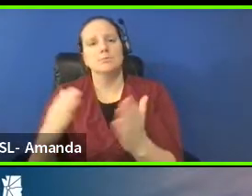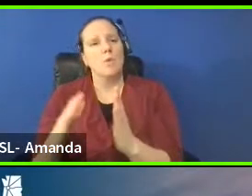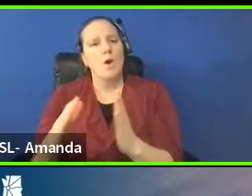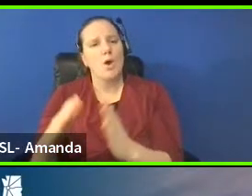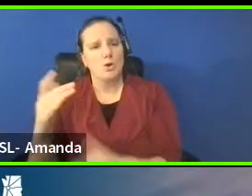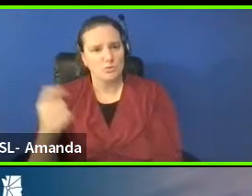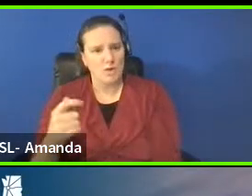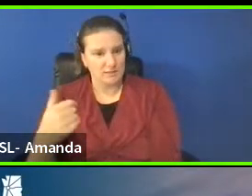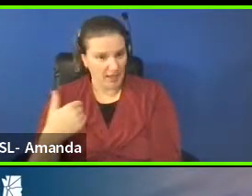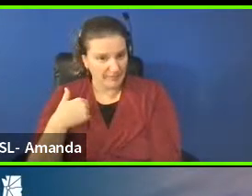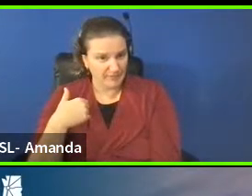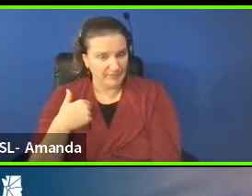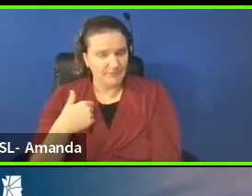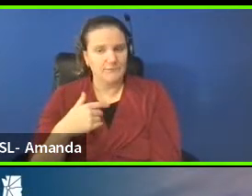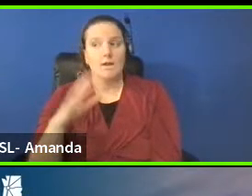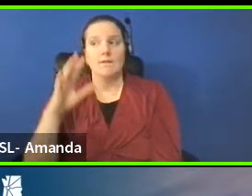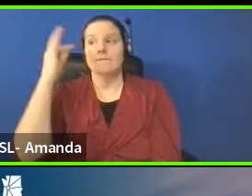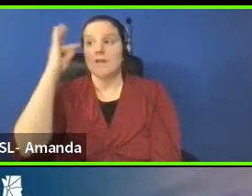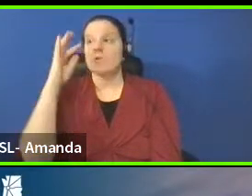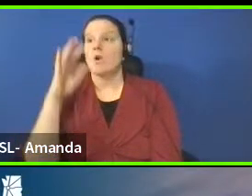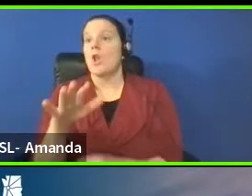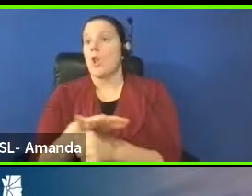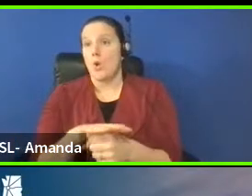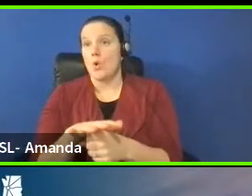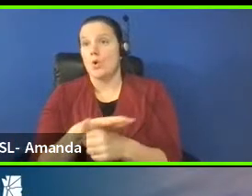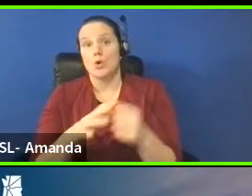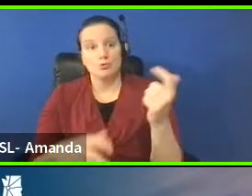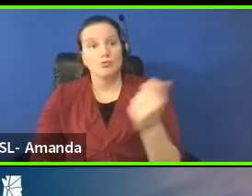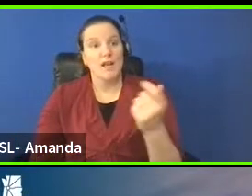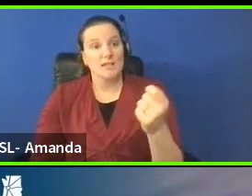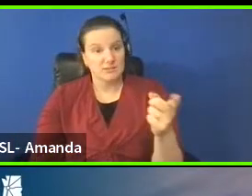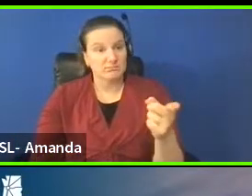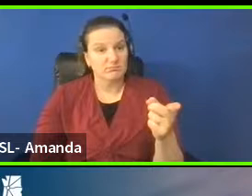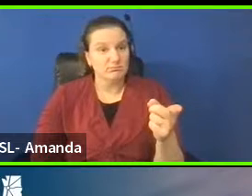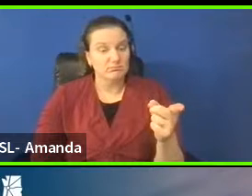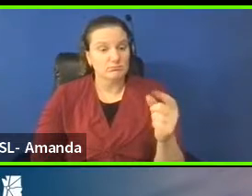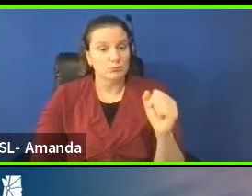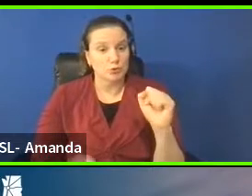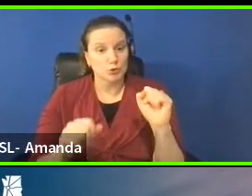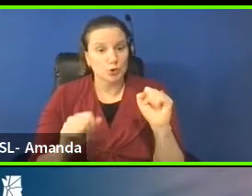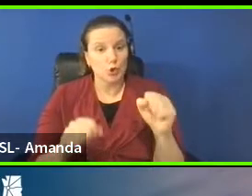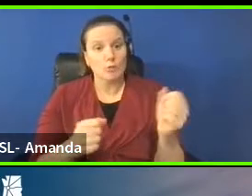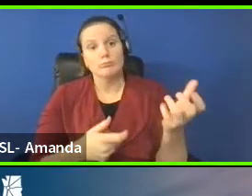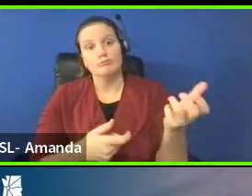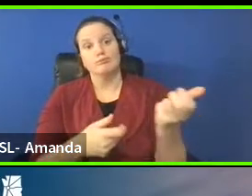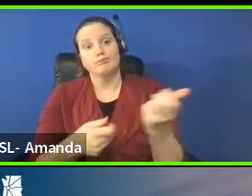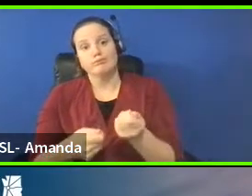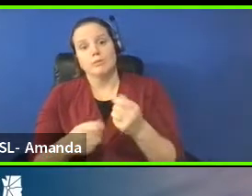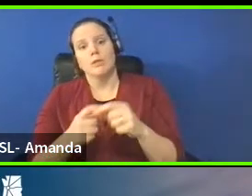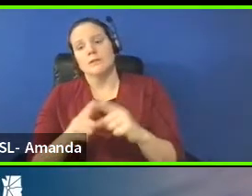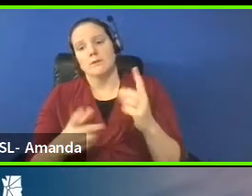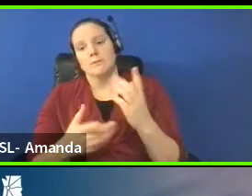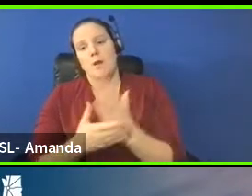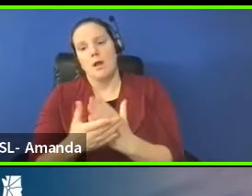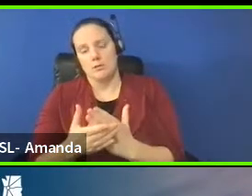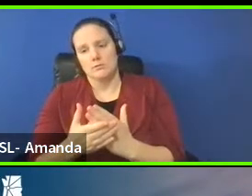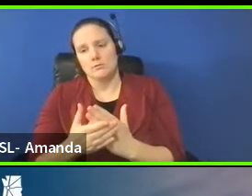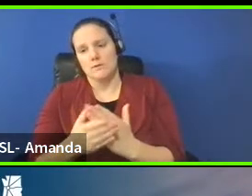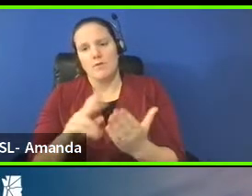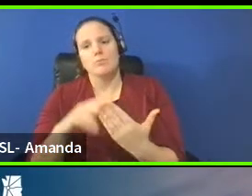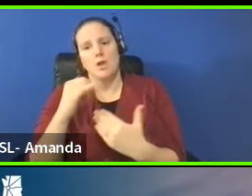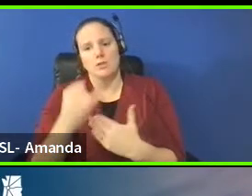that both federal and local that could possibly bring different aspects to the